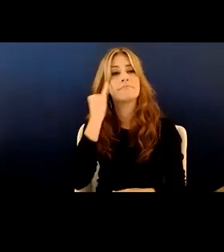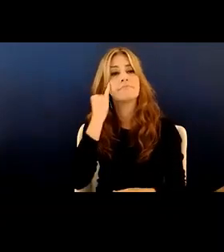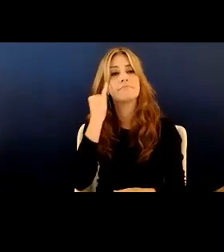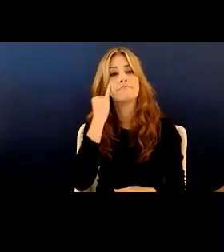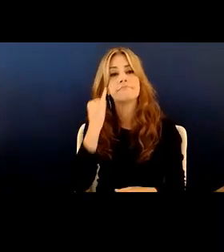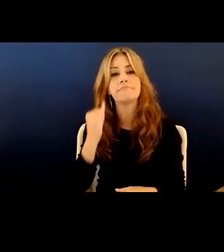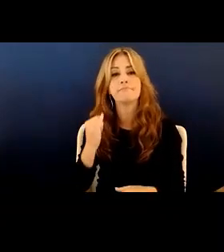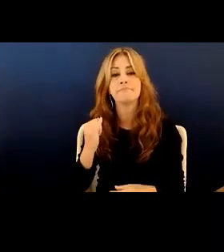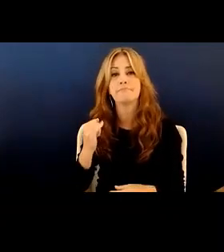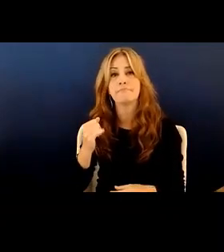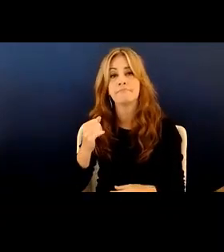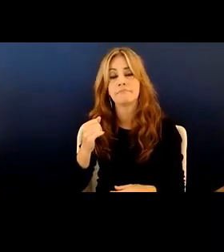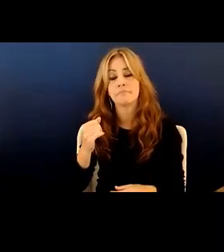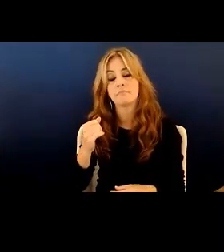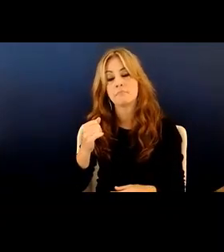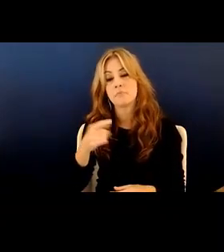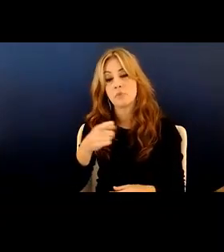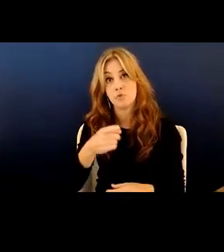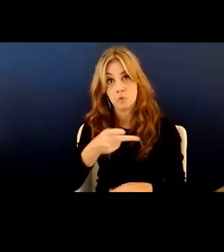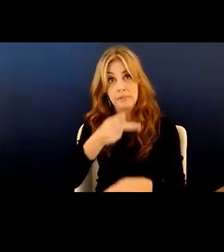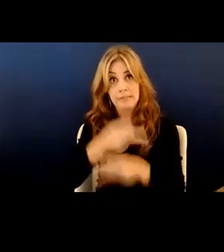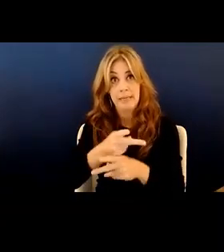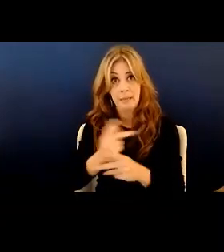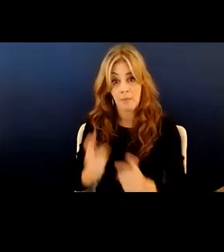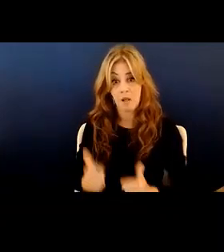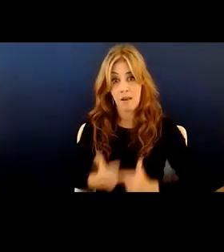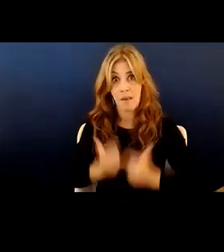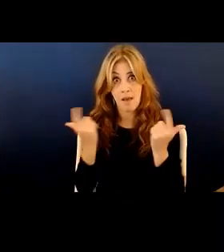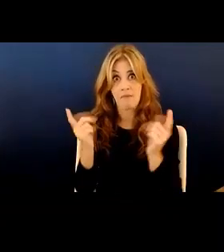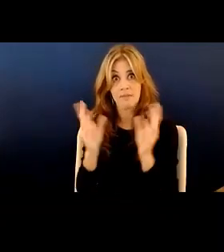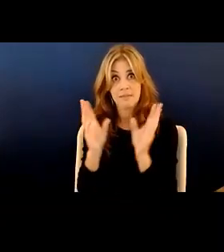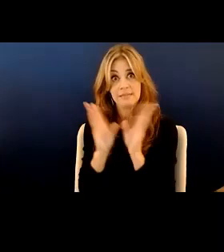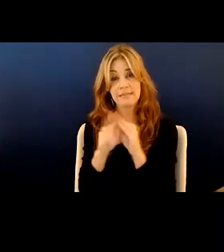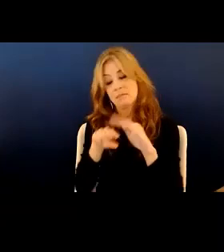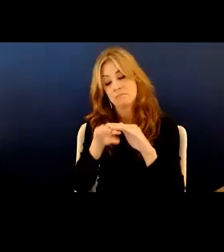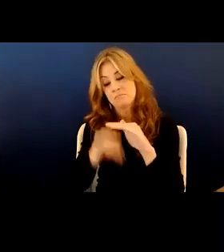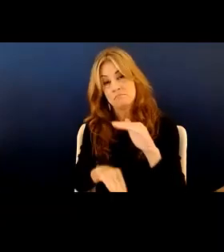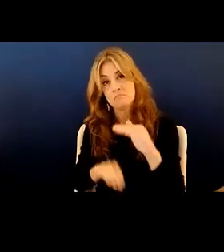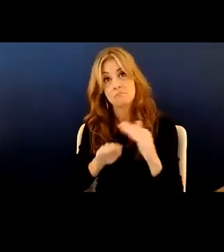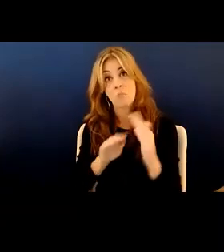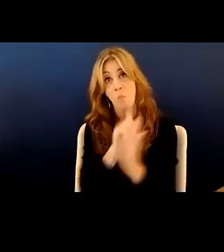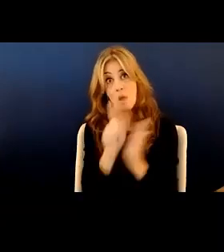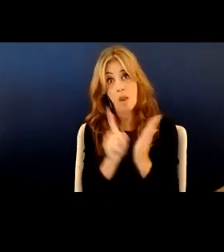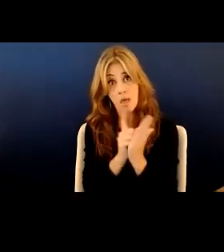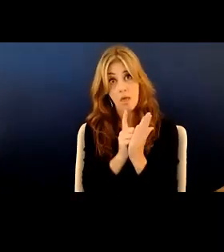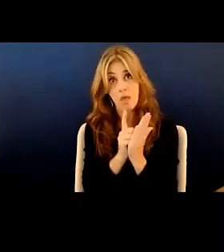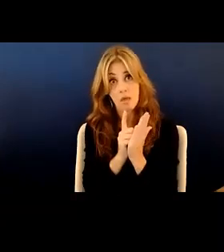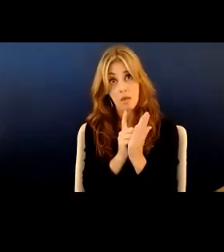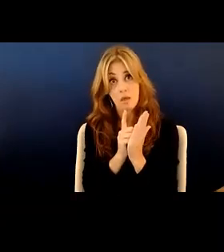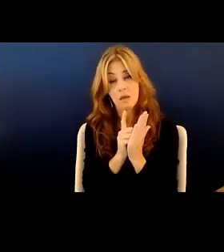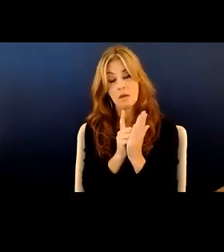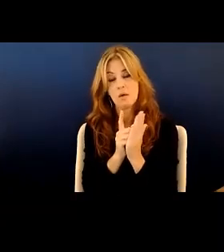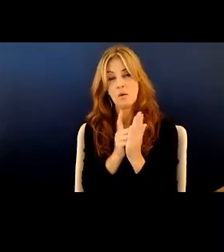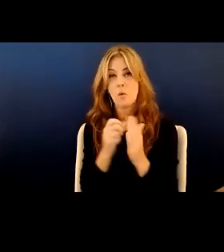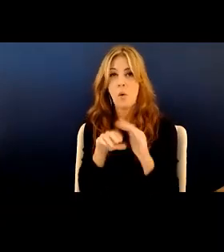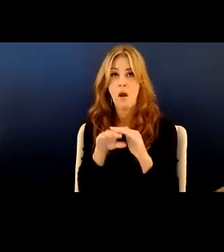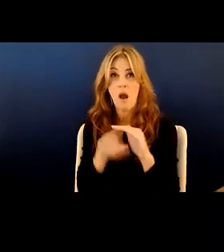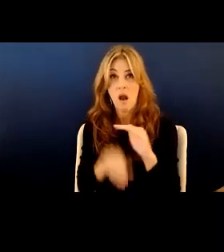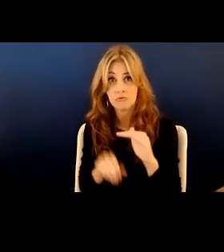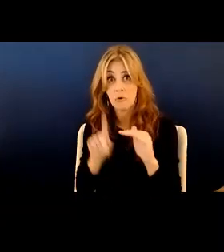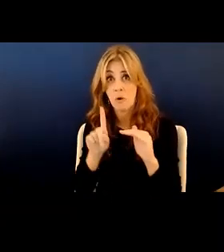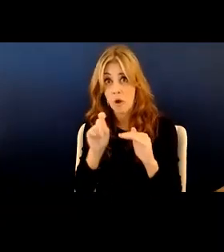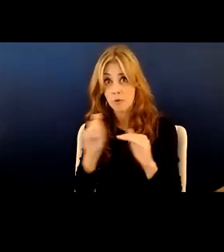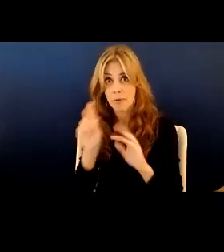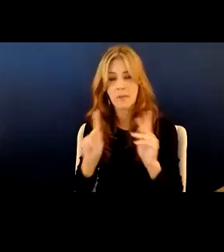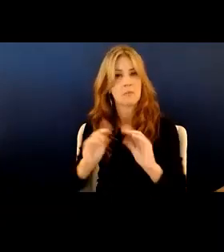if you keep your live session to under an hour and usually under 100 people, there's